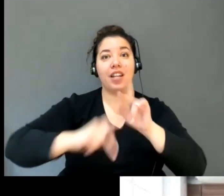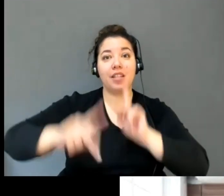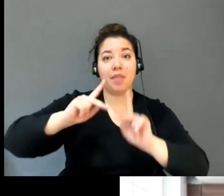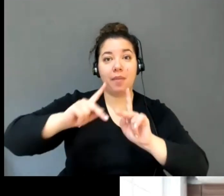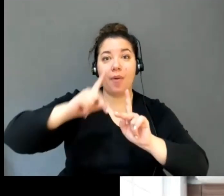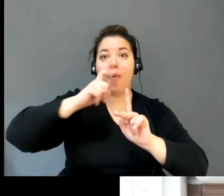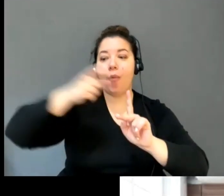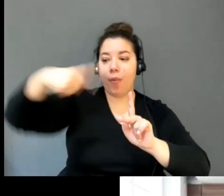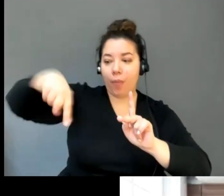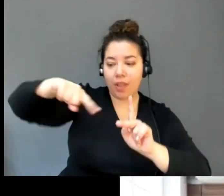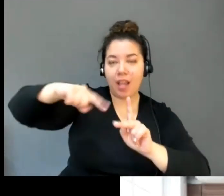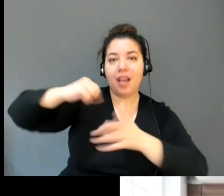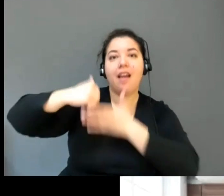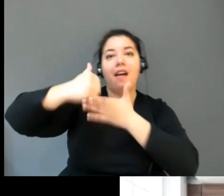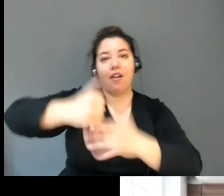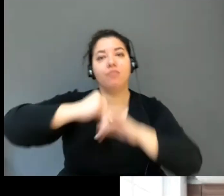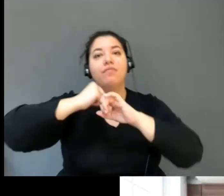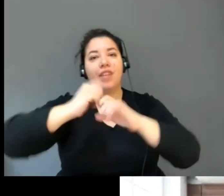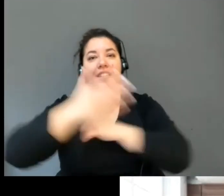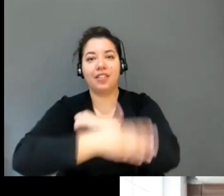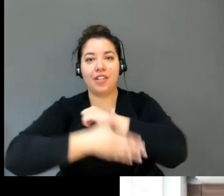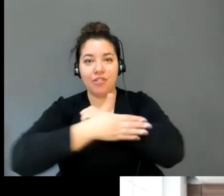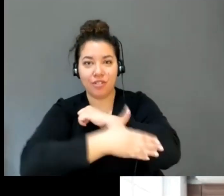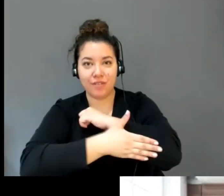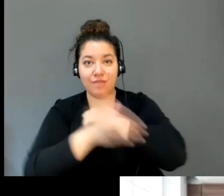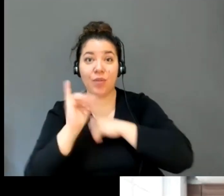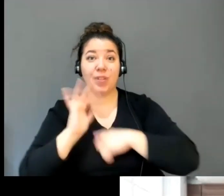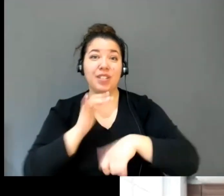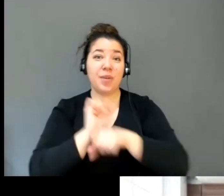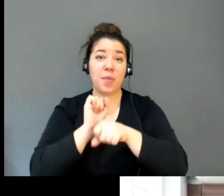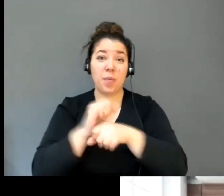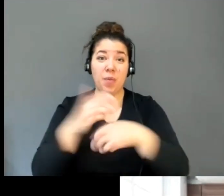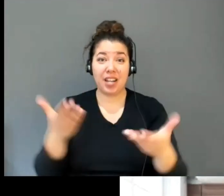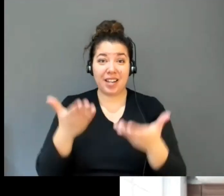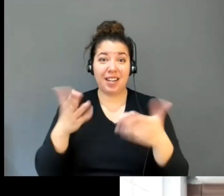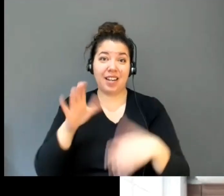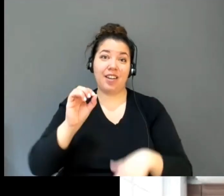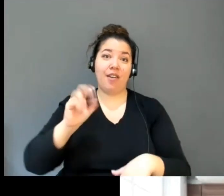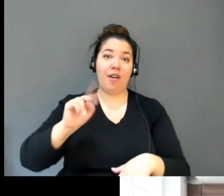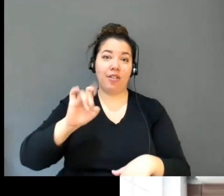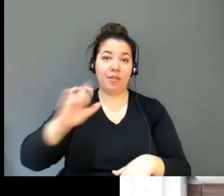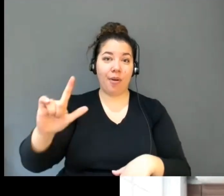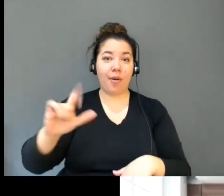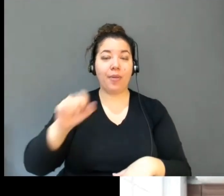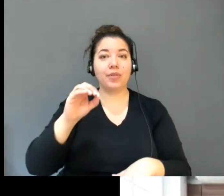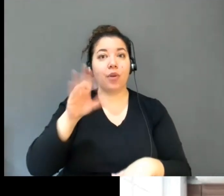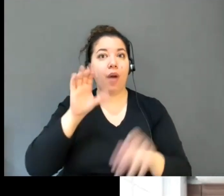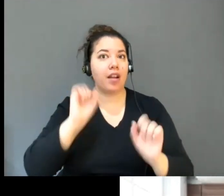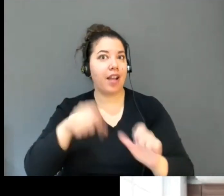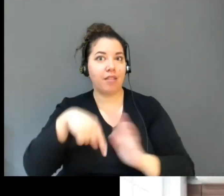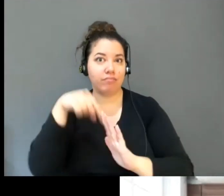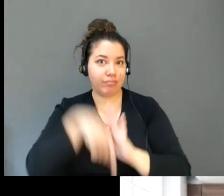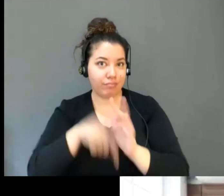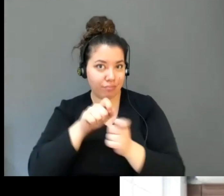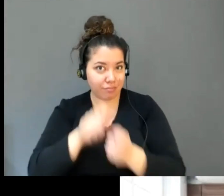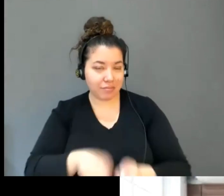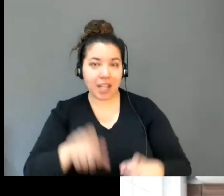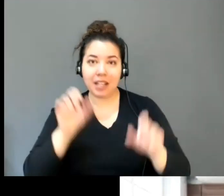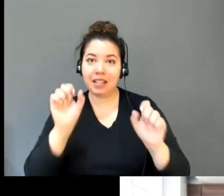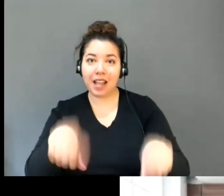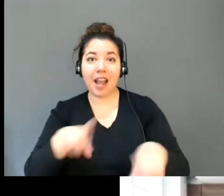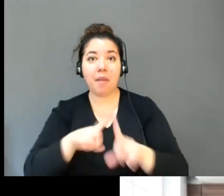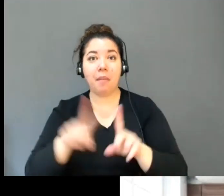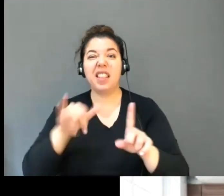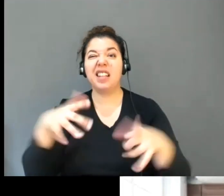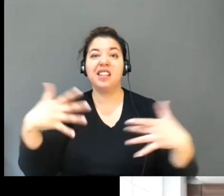country. And that's kind of what we do at On Call. So I can certainly go into as much detail as you like, but just a brief synopsis,